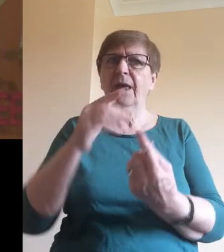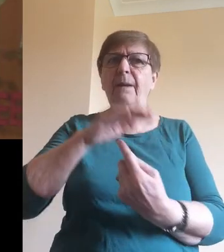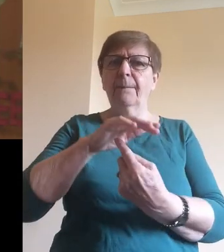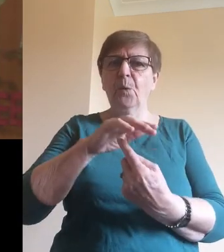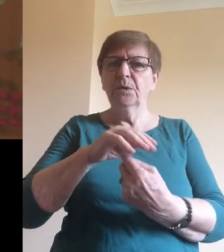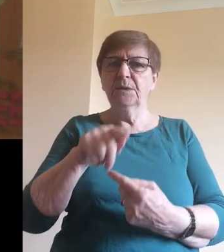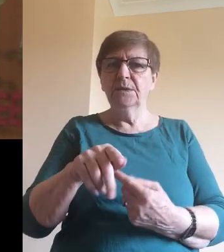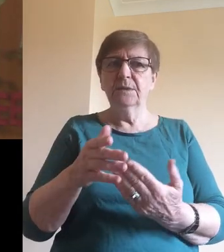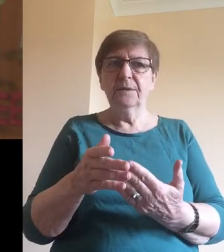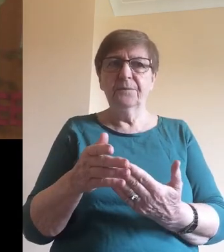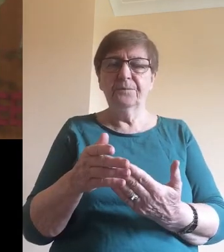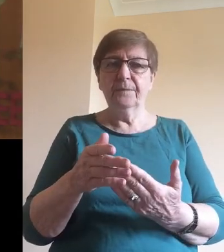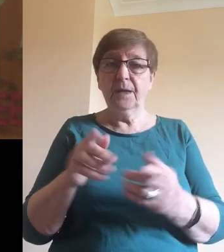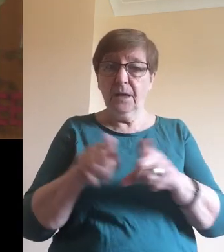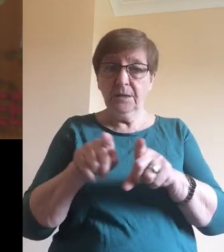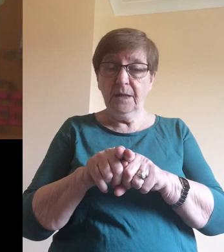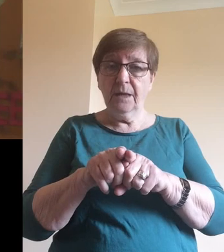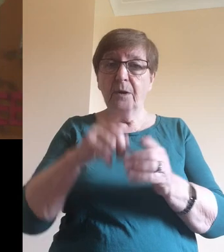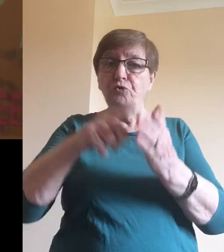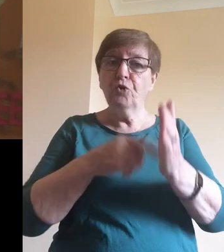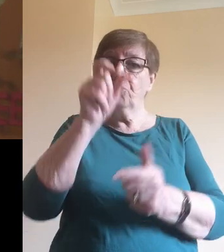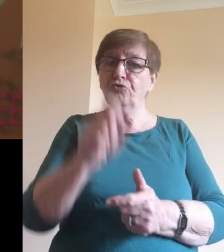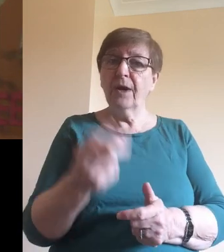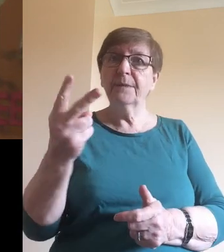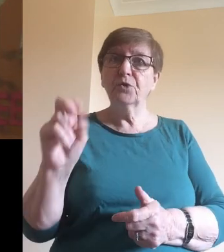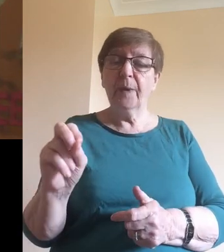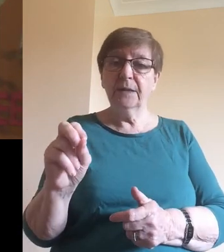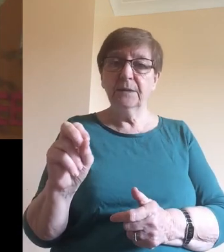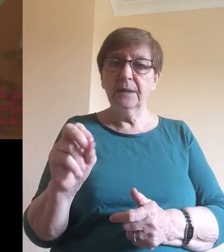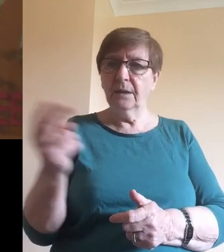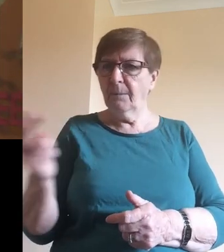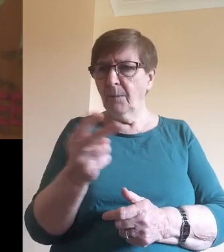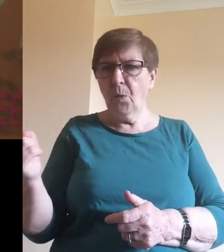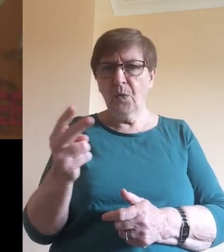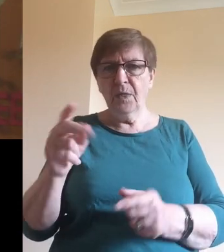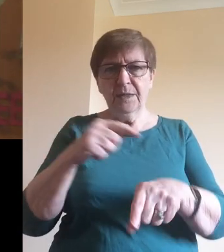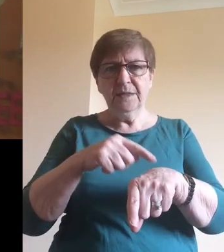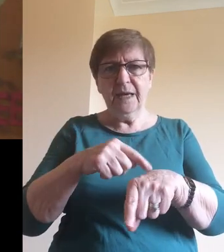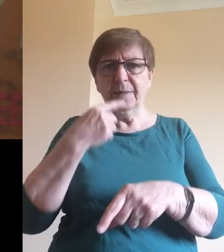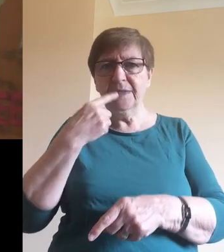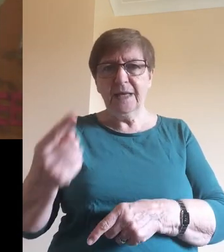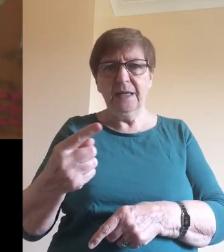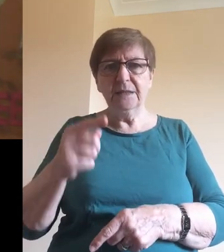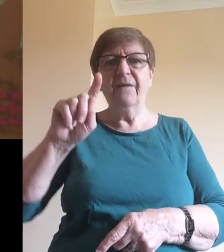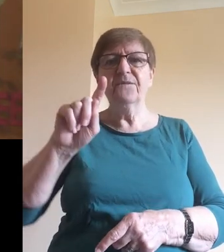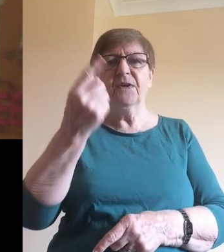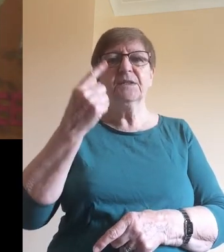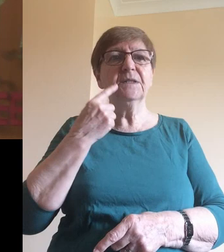more. And so it is in John chapter 20 with these two references to the first day of the